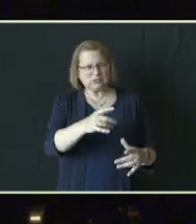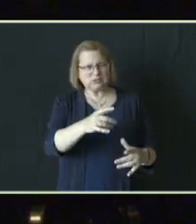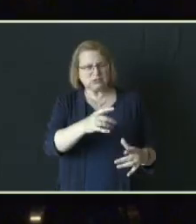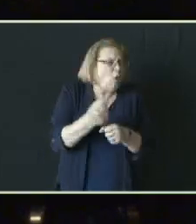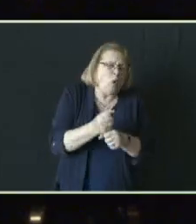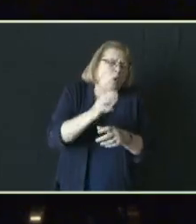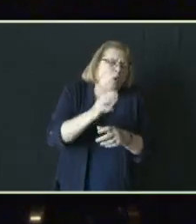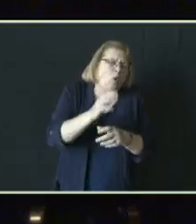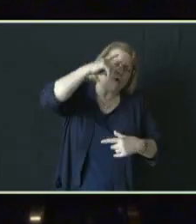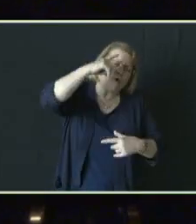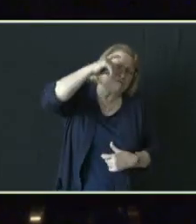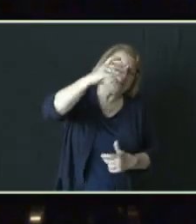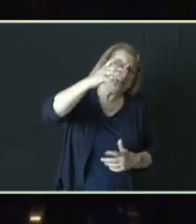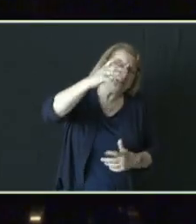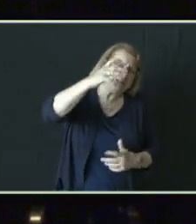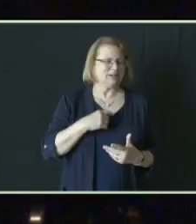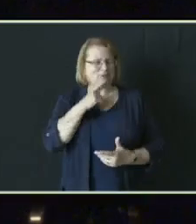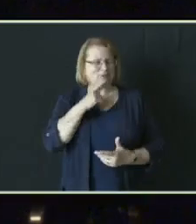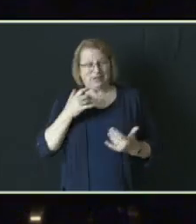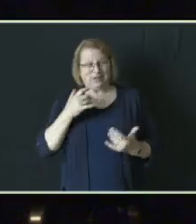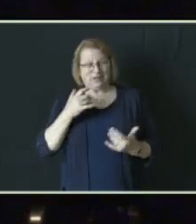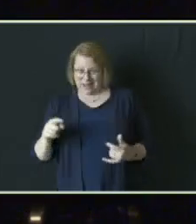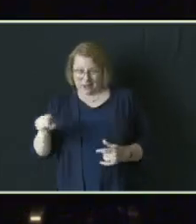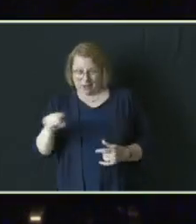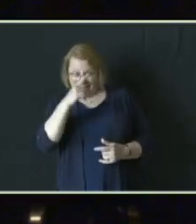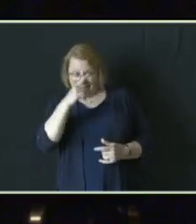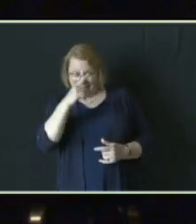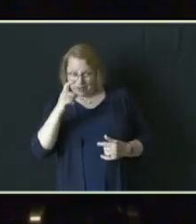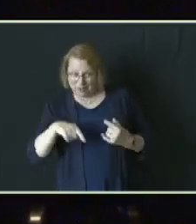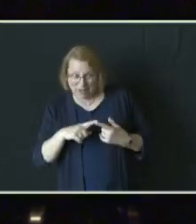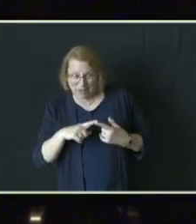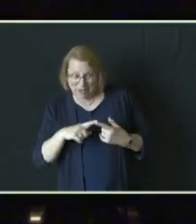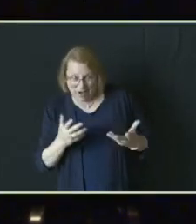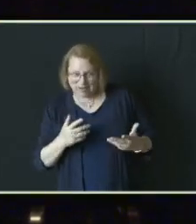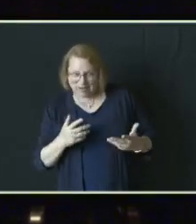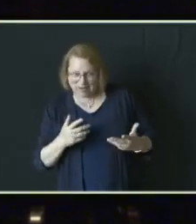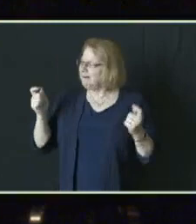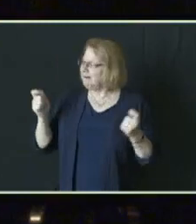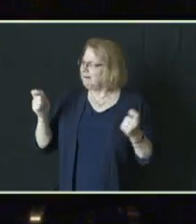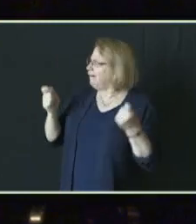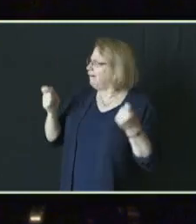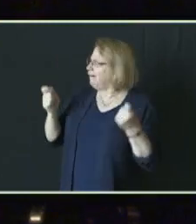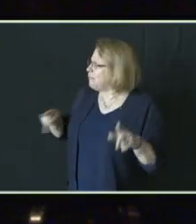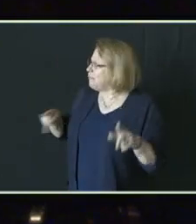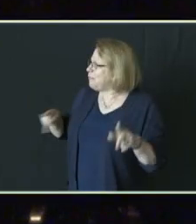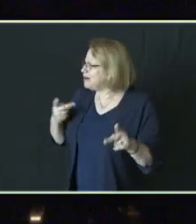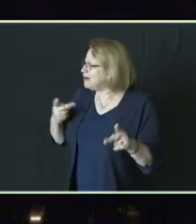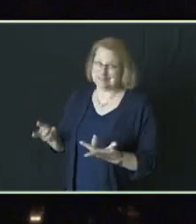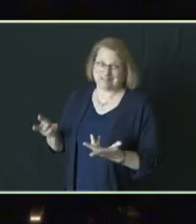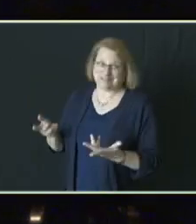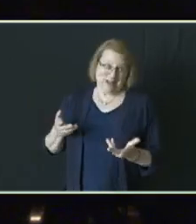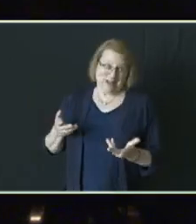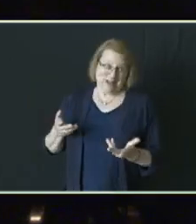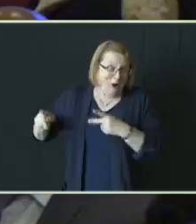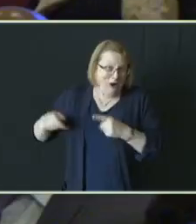The only thing they're dreaming about right now are their celebration parties, which can't begin till you finish the speech.